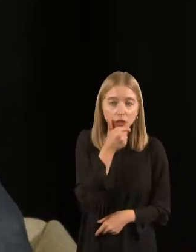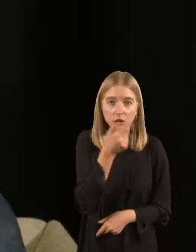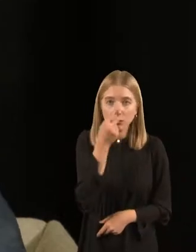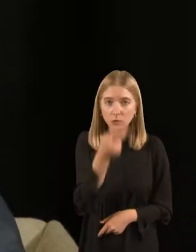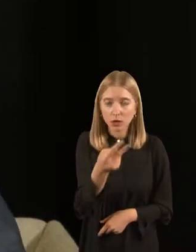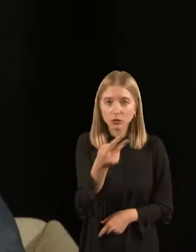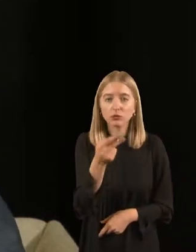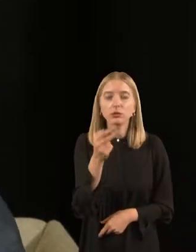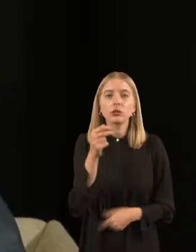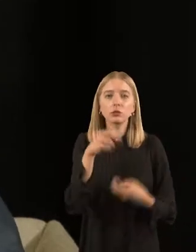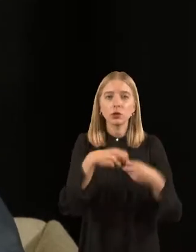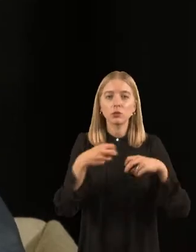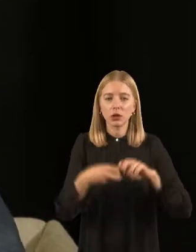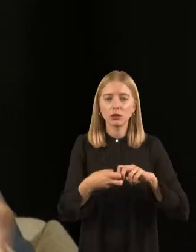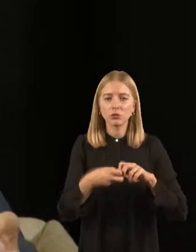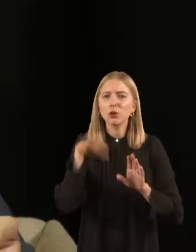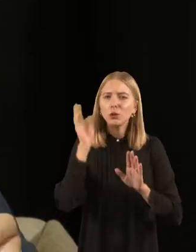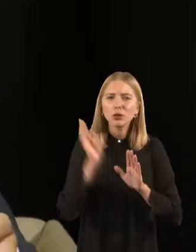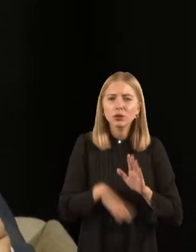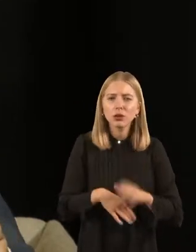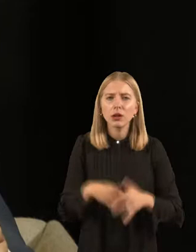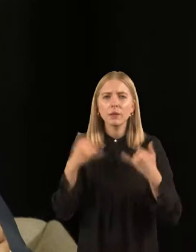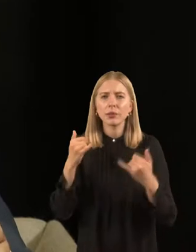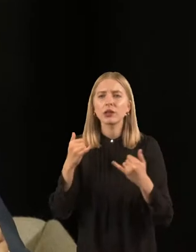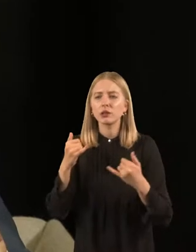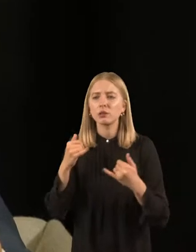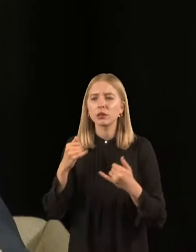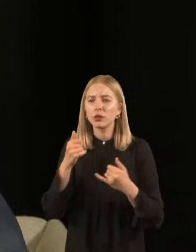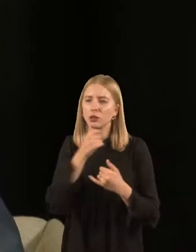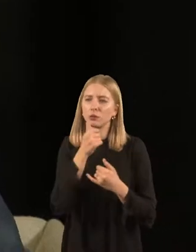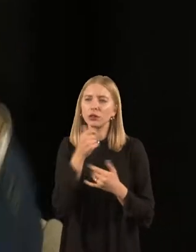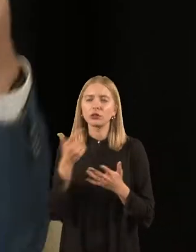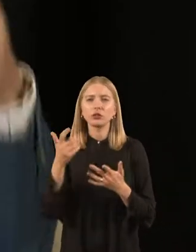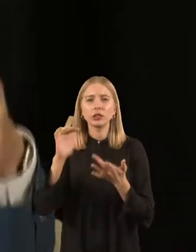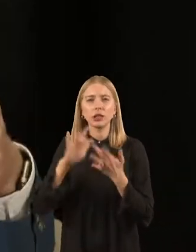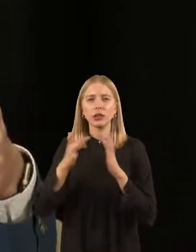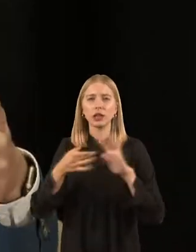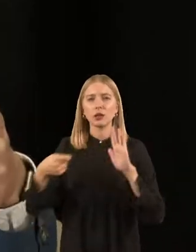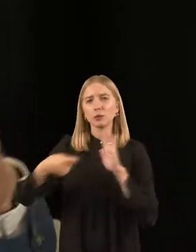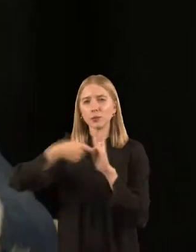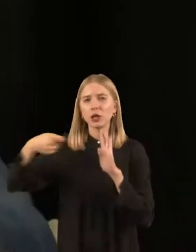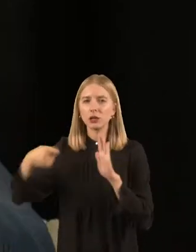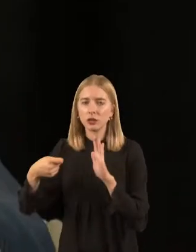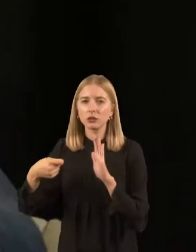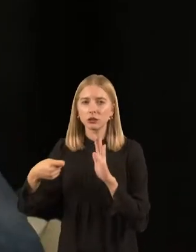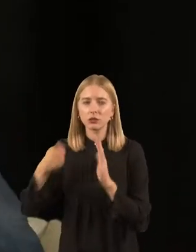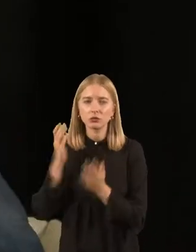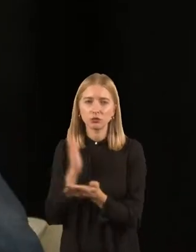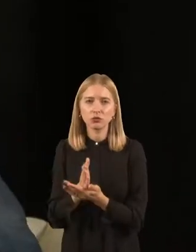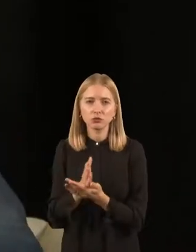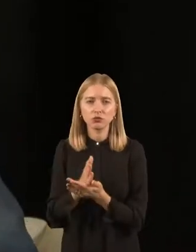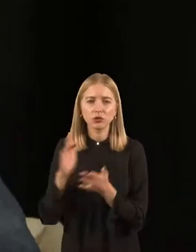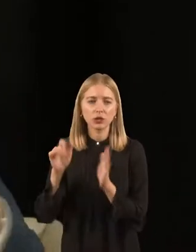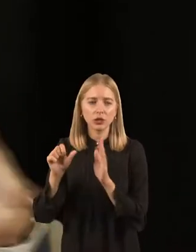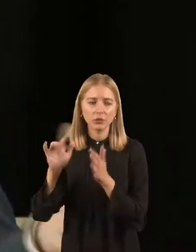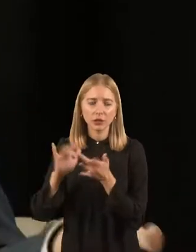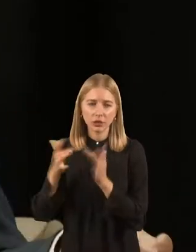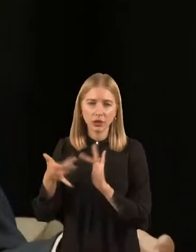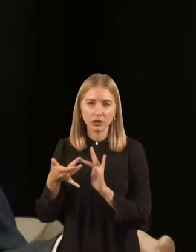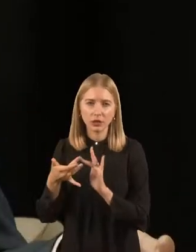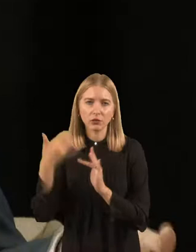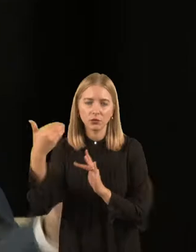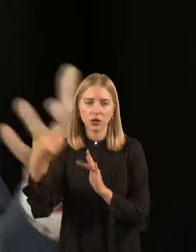say so. So we need to make an inventory of what is going on in Lithuania in the area